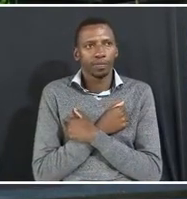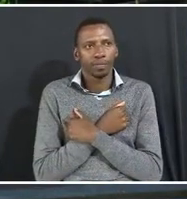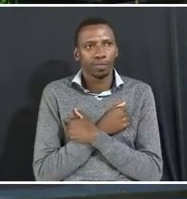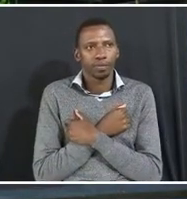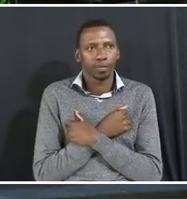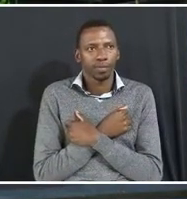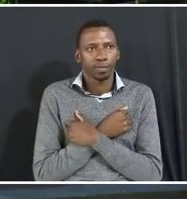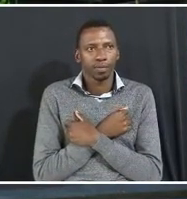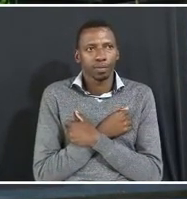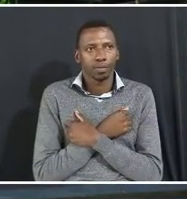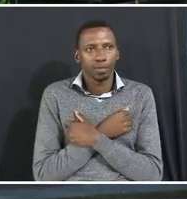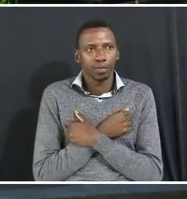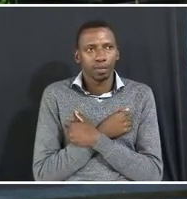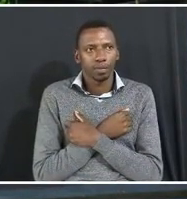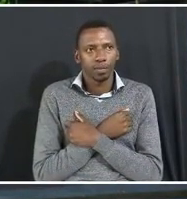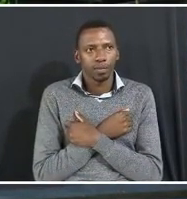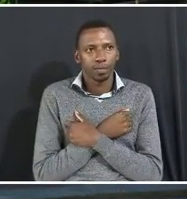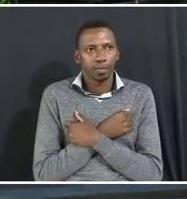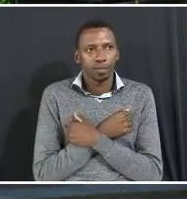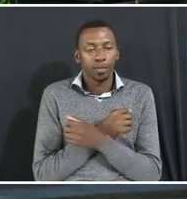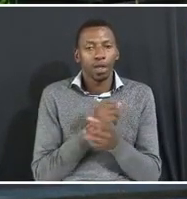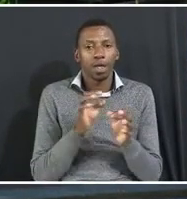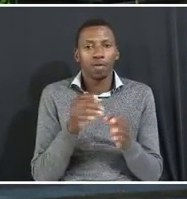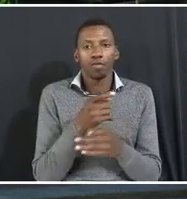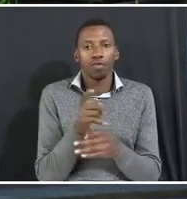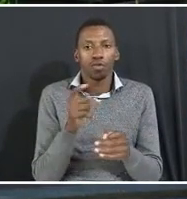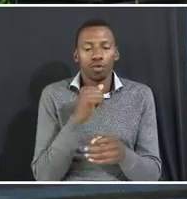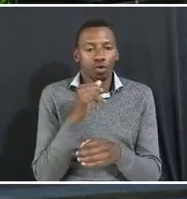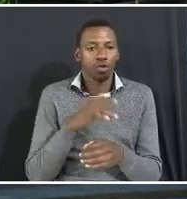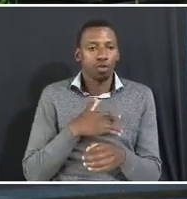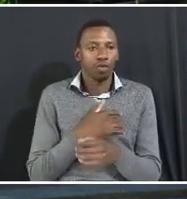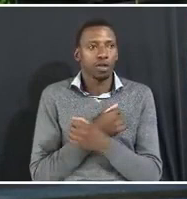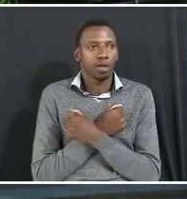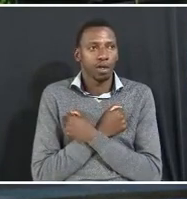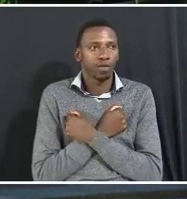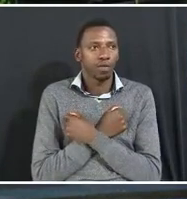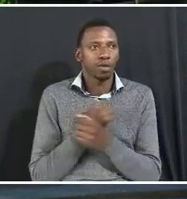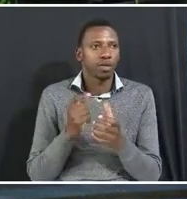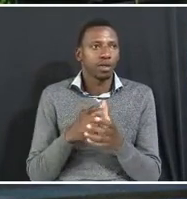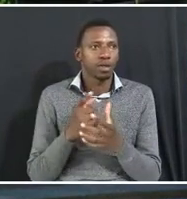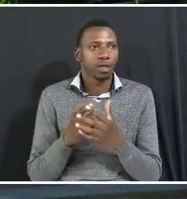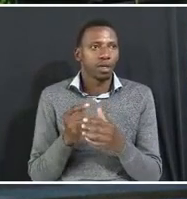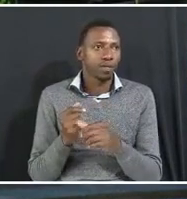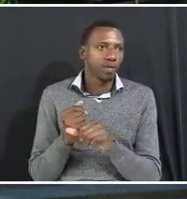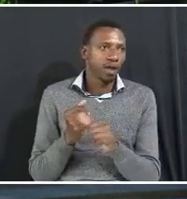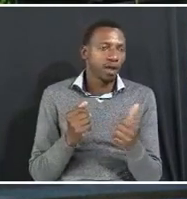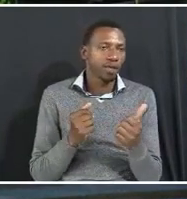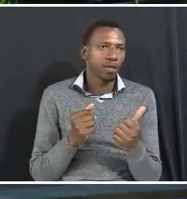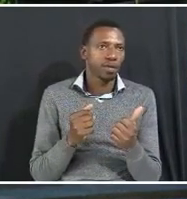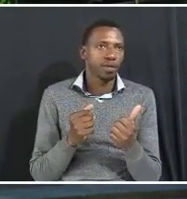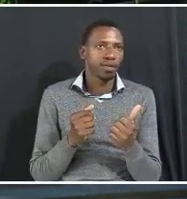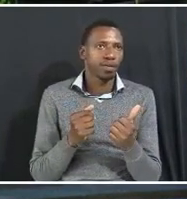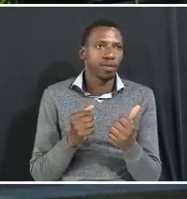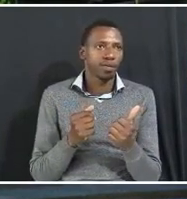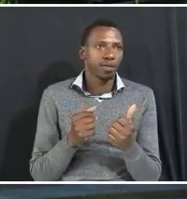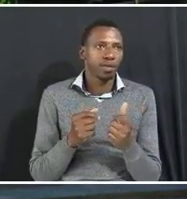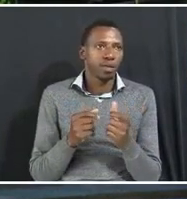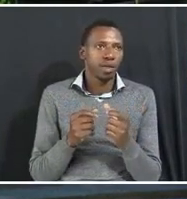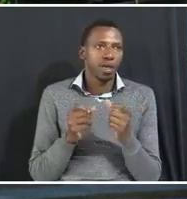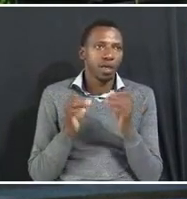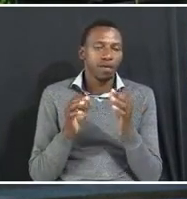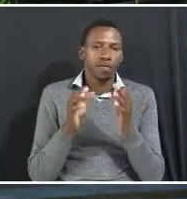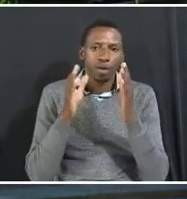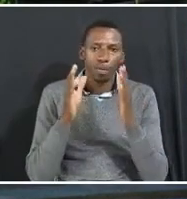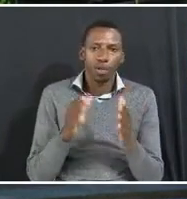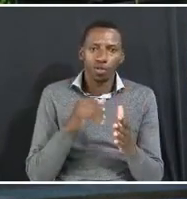Unless you feel loved, then the other needs, or unless somebody demonstrates love to